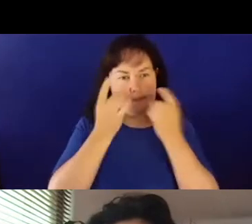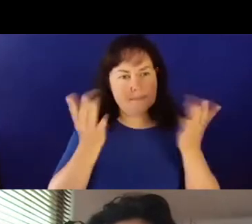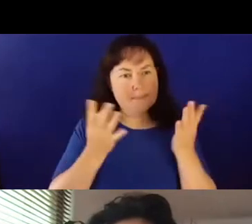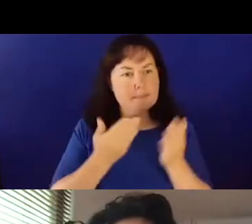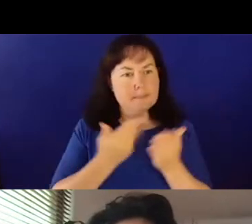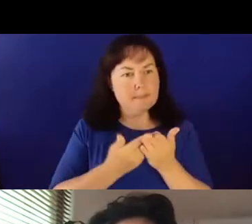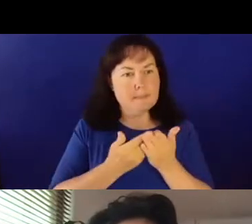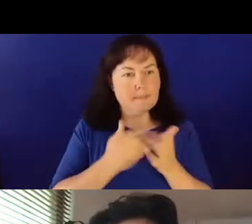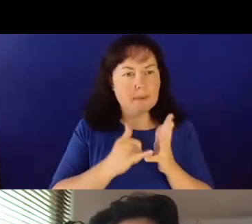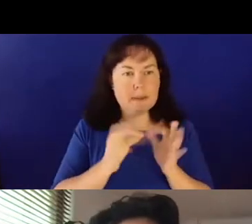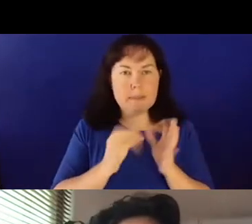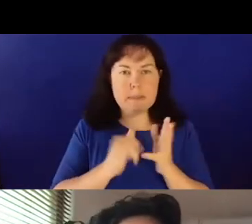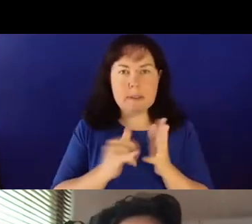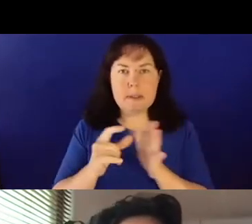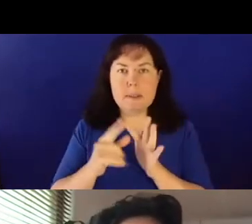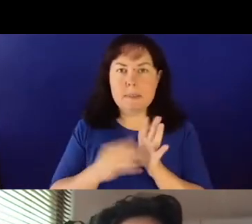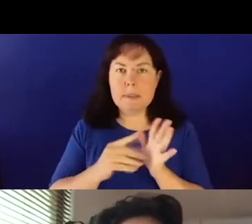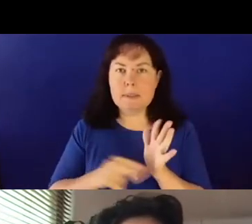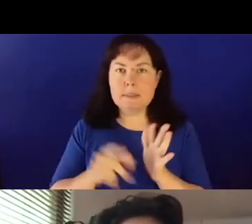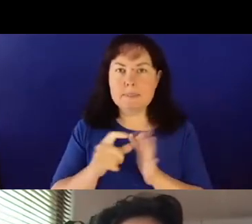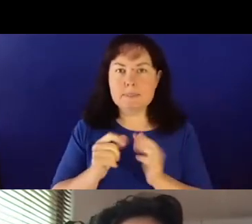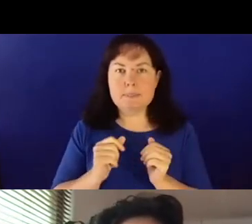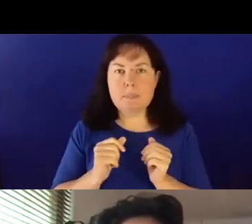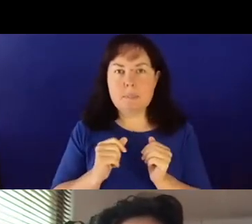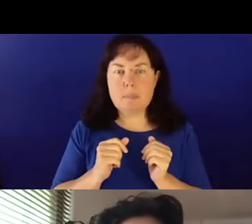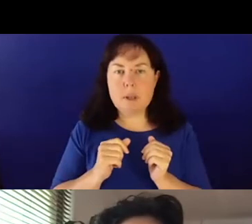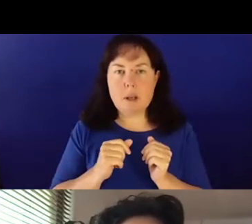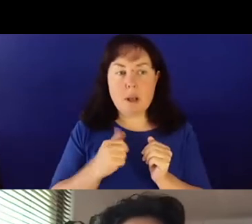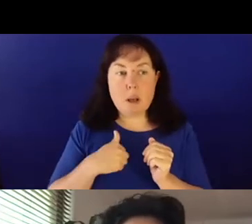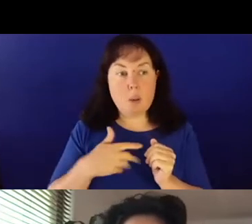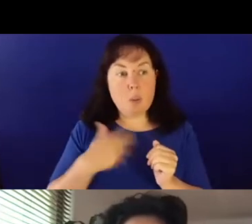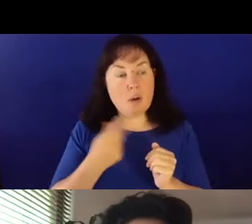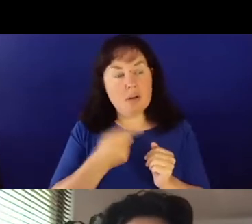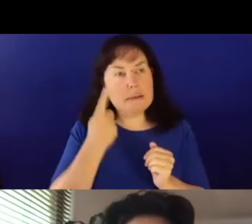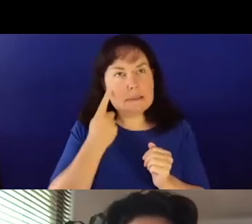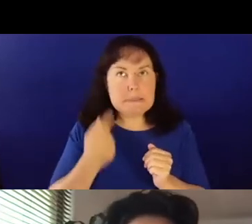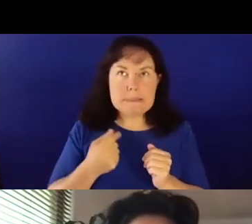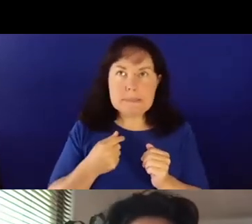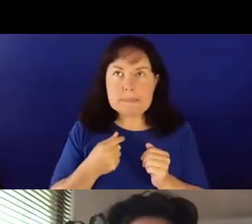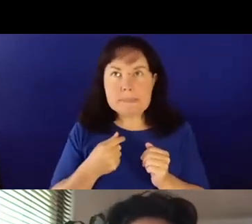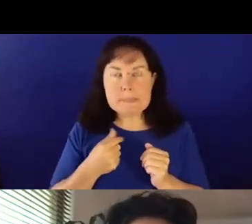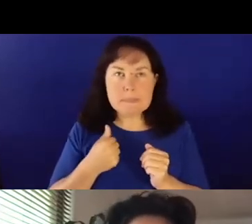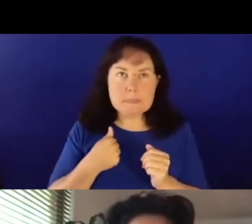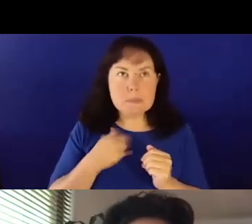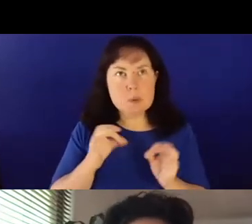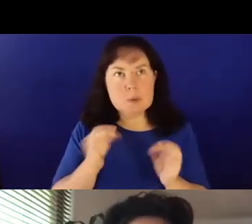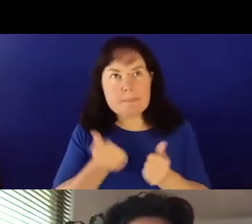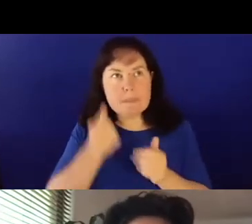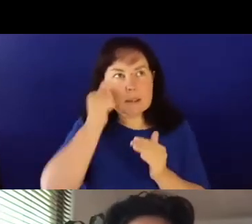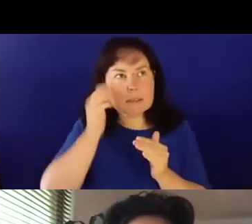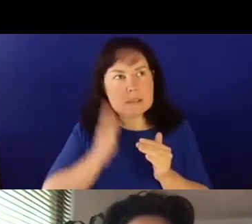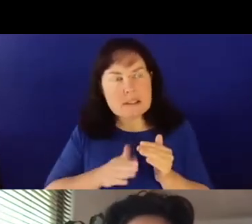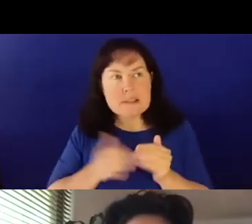and take the opportunity to go. Don't count yourself out. Don't think that you're not experienced enough.